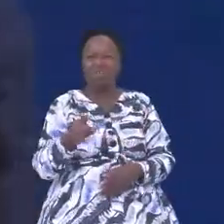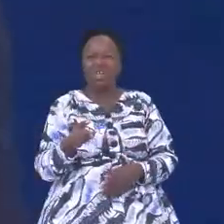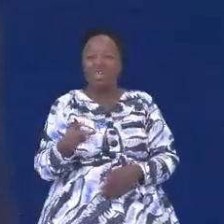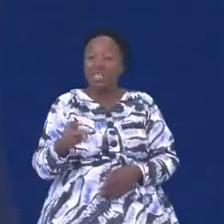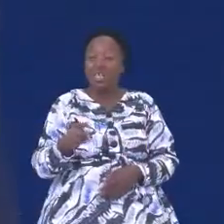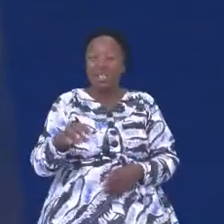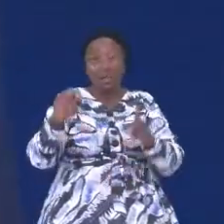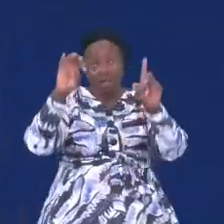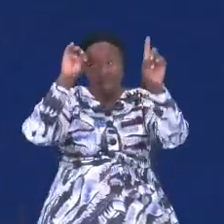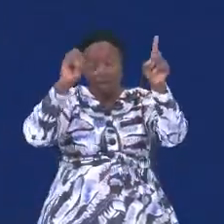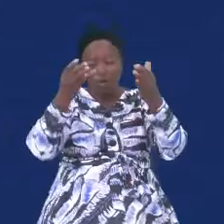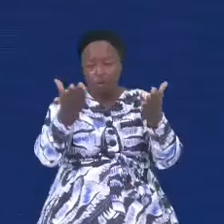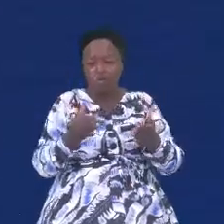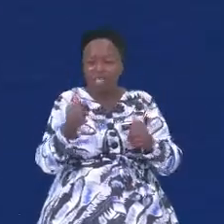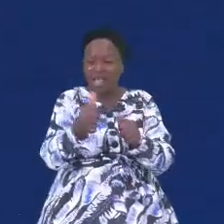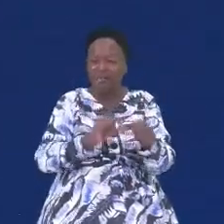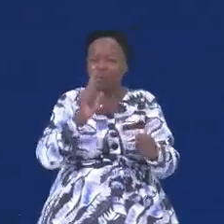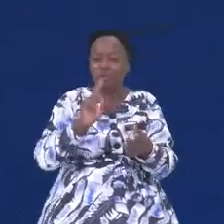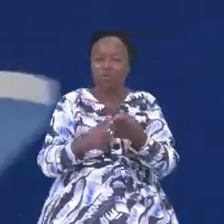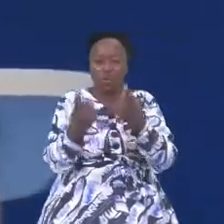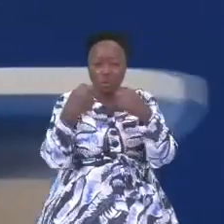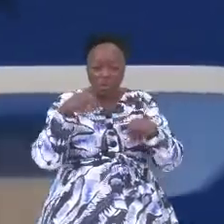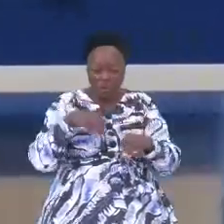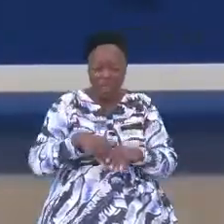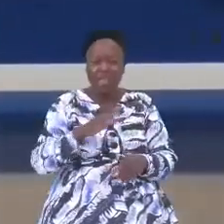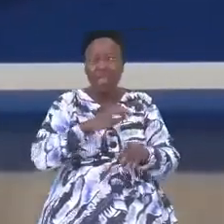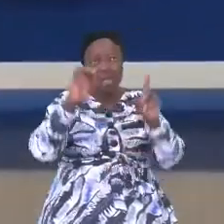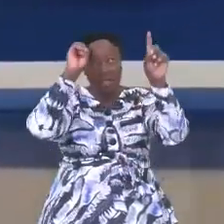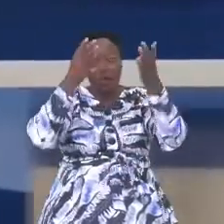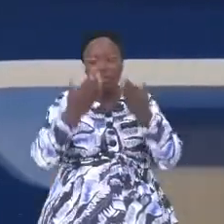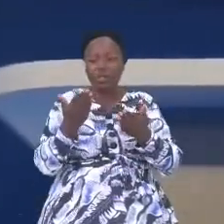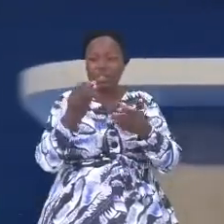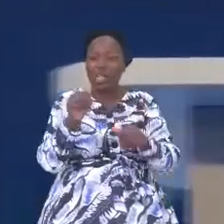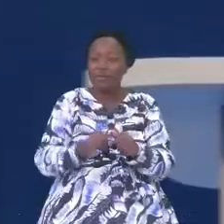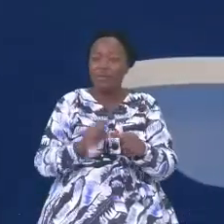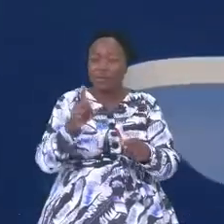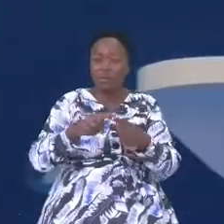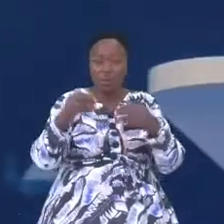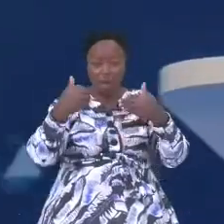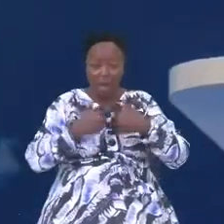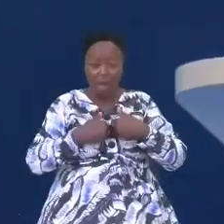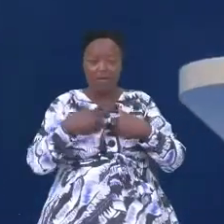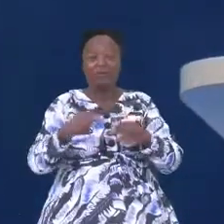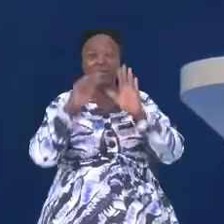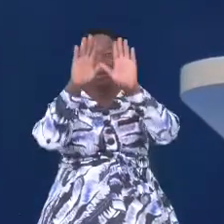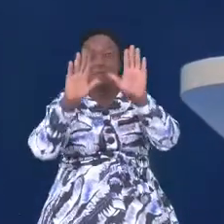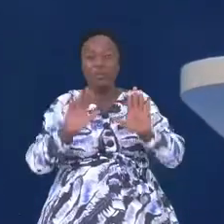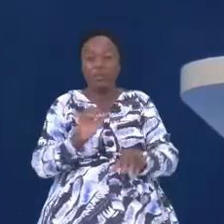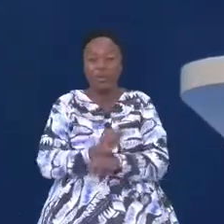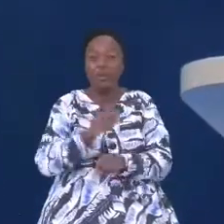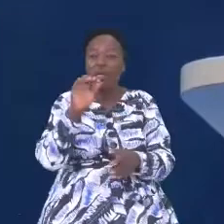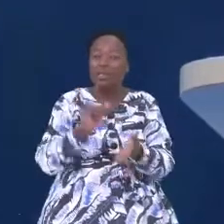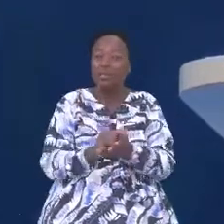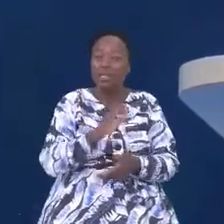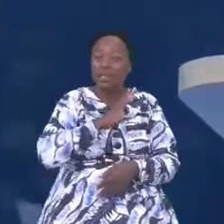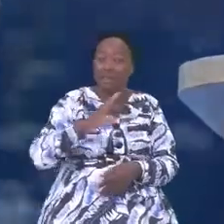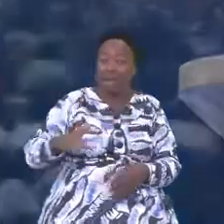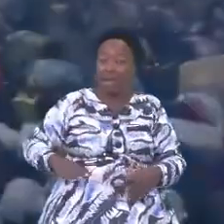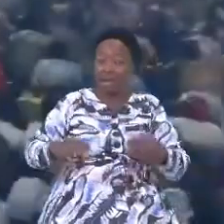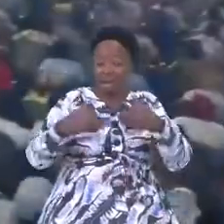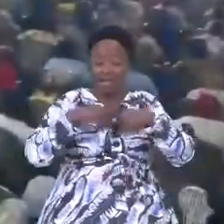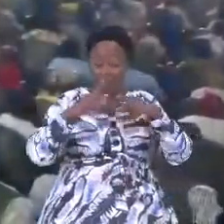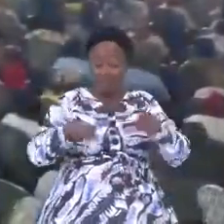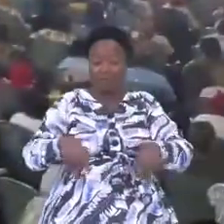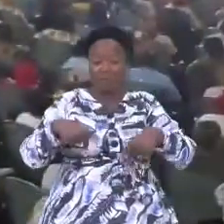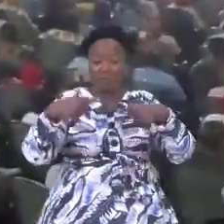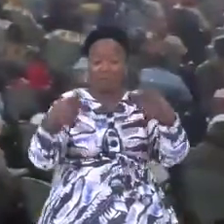wants everyone to come in. He wants everyone to have the miracle that Christ has